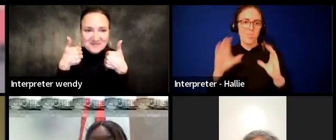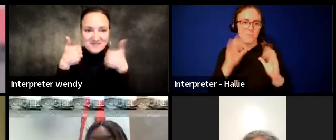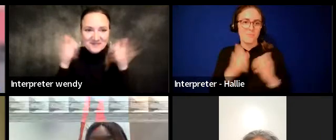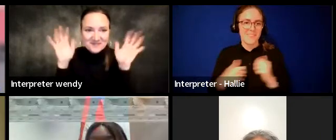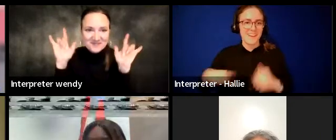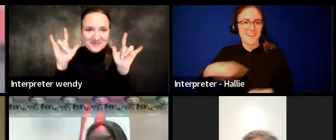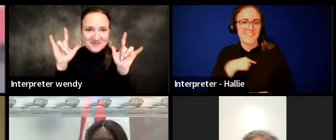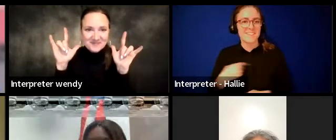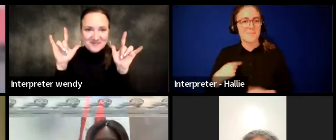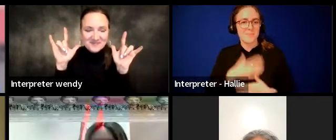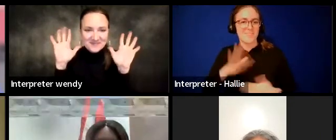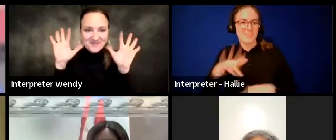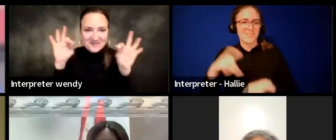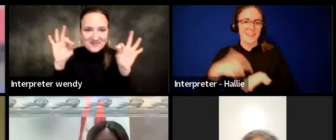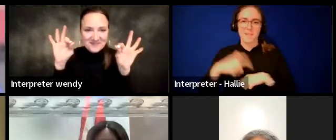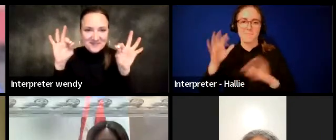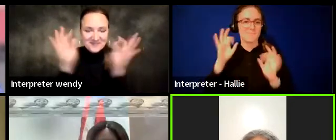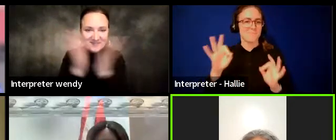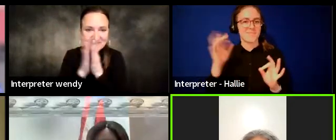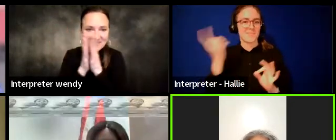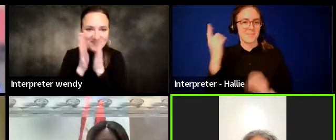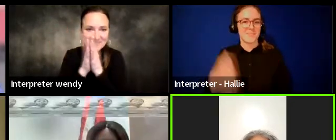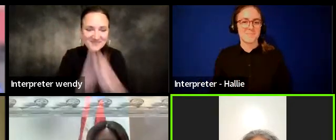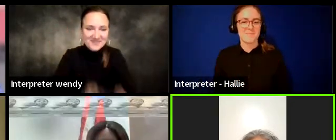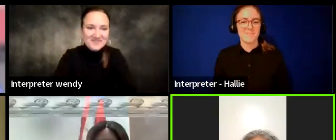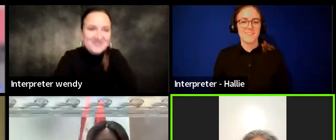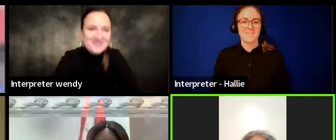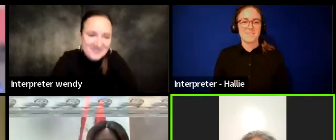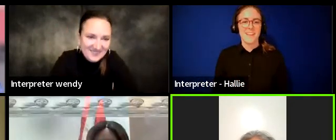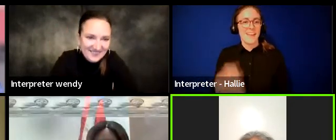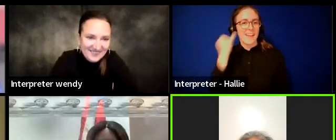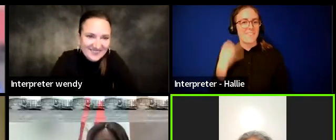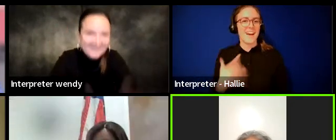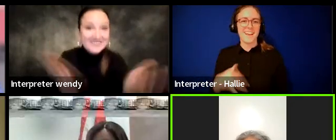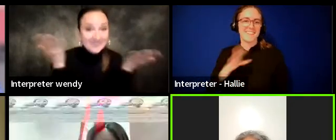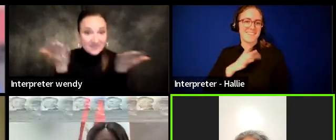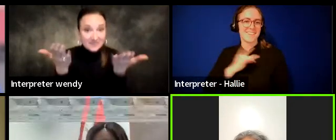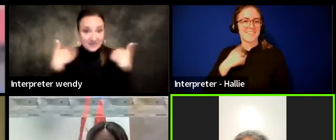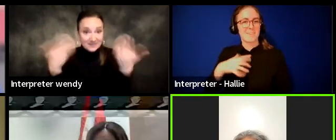appreciate your time. You guys are phenomenal as always. If I had a sticker and some cookies, I would give it to y'all.